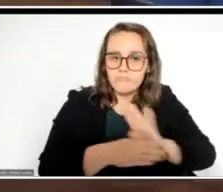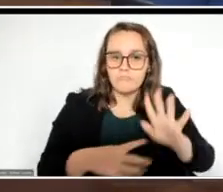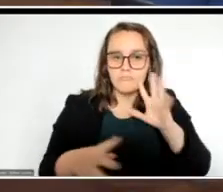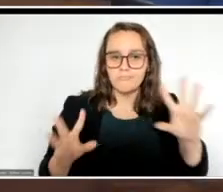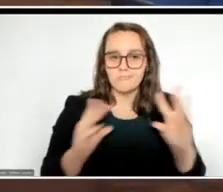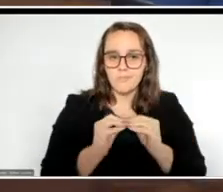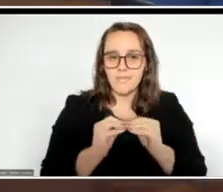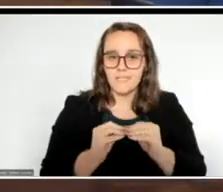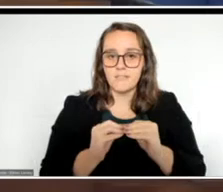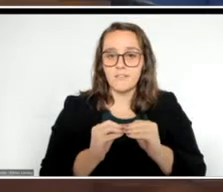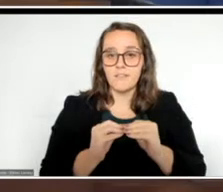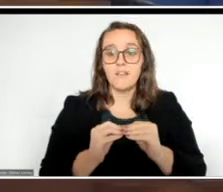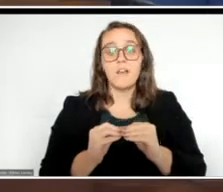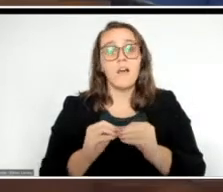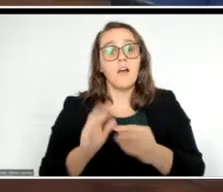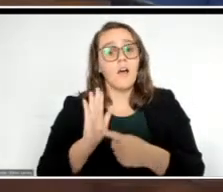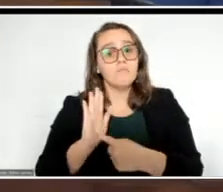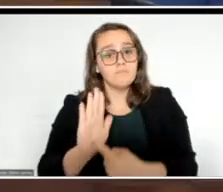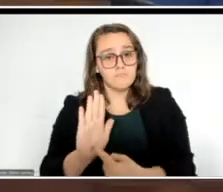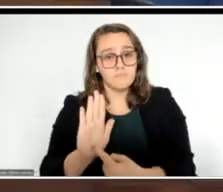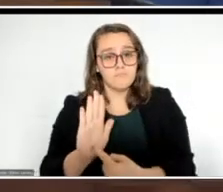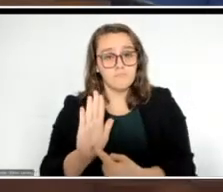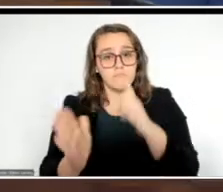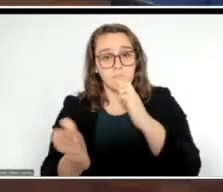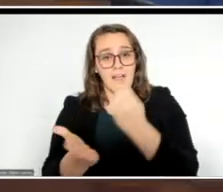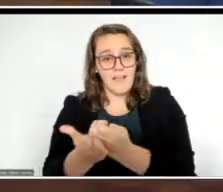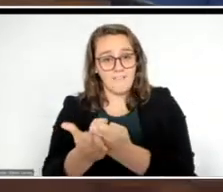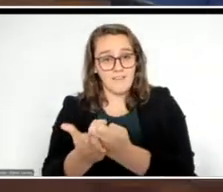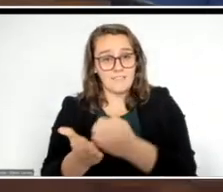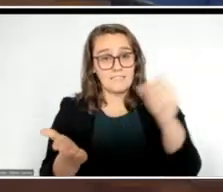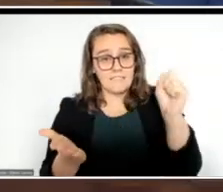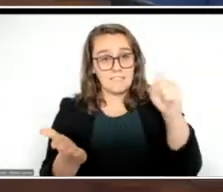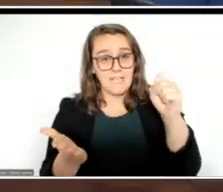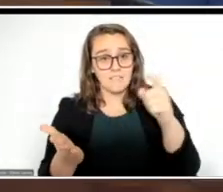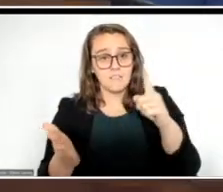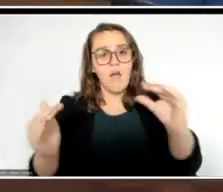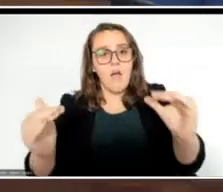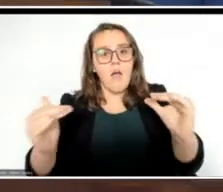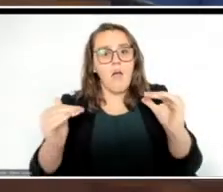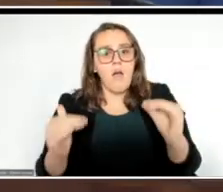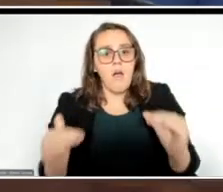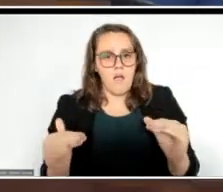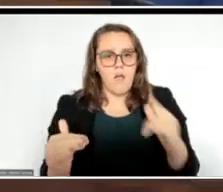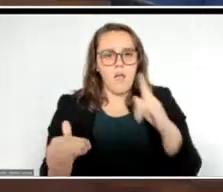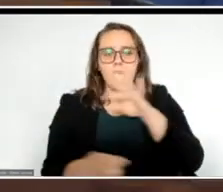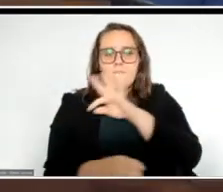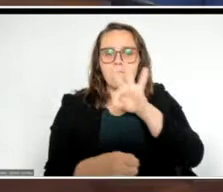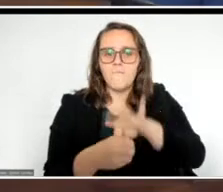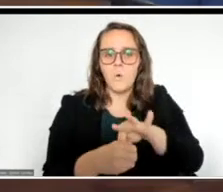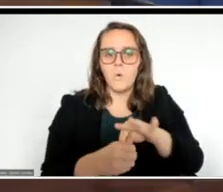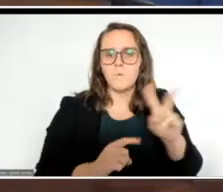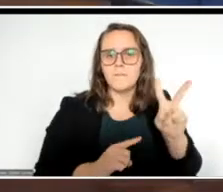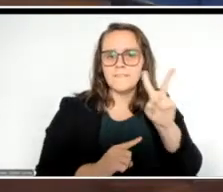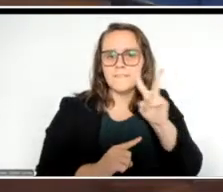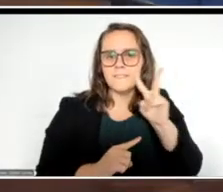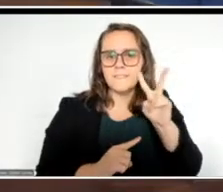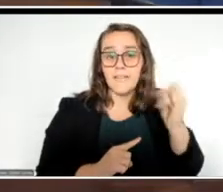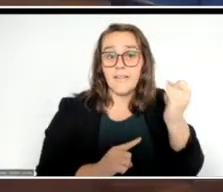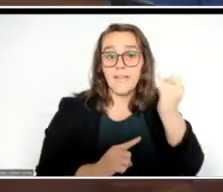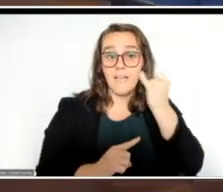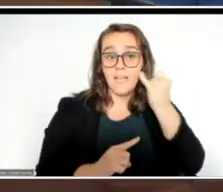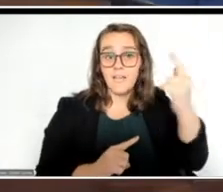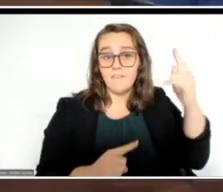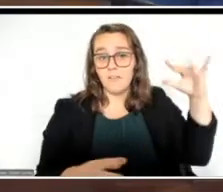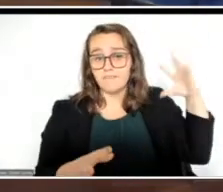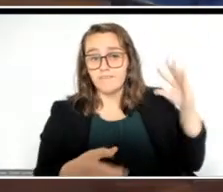can potentially hold a committee vote on further investigative action based upon that evidence. Before